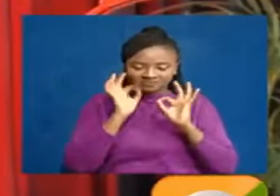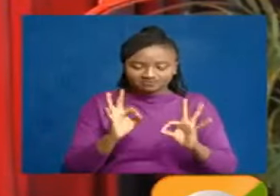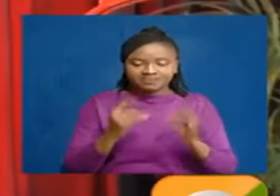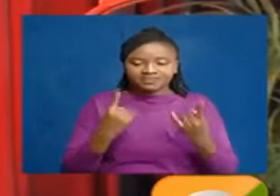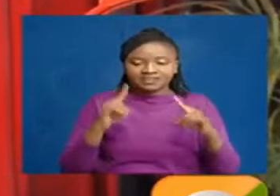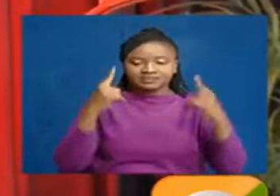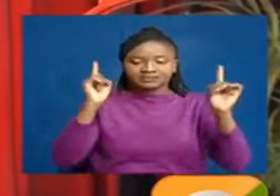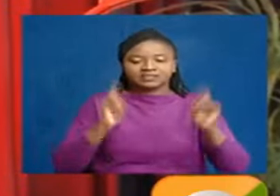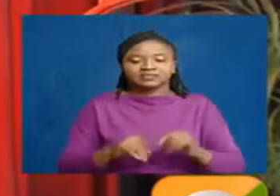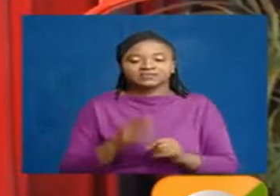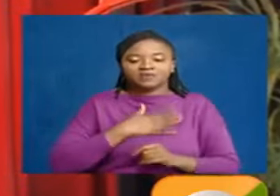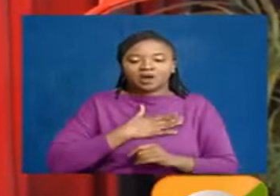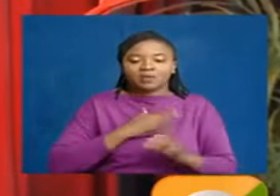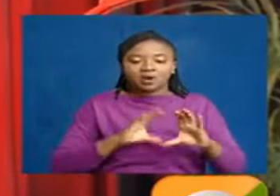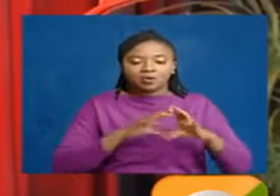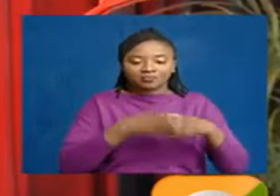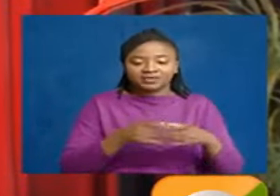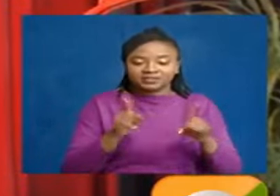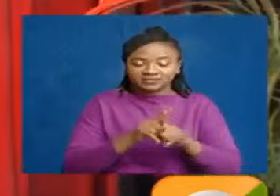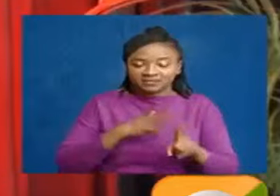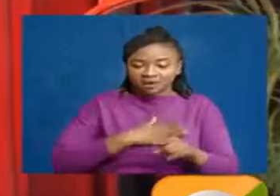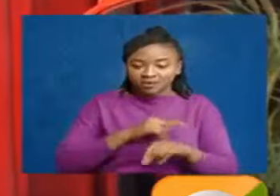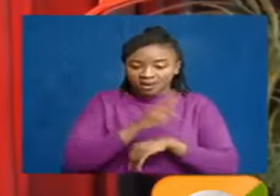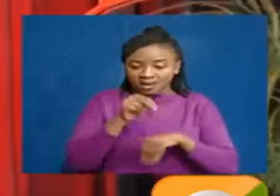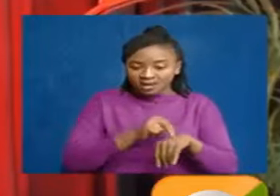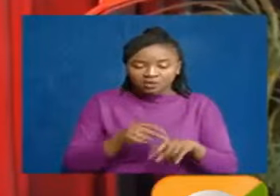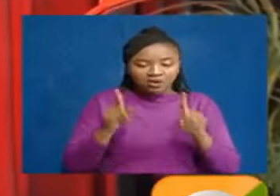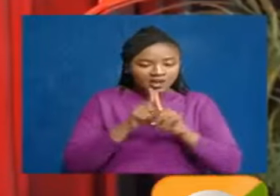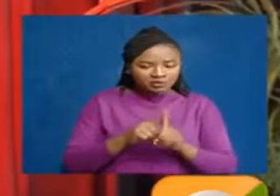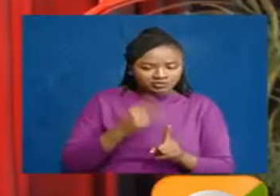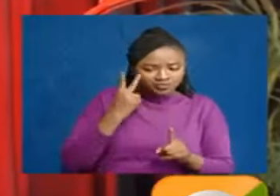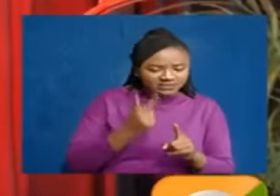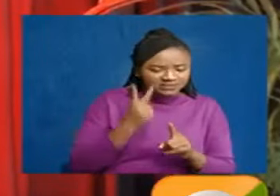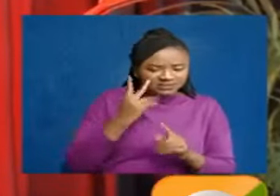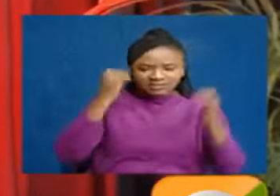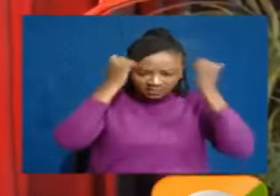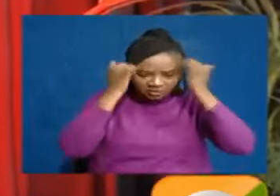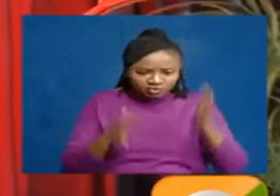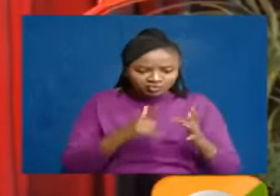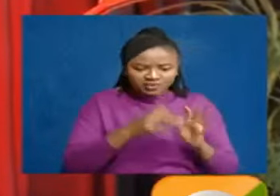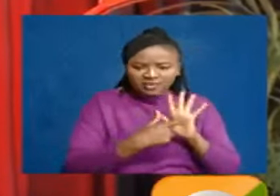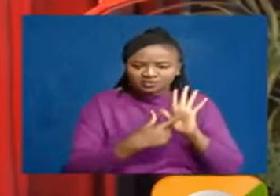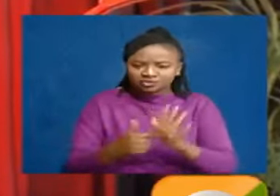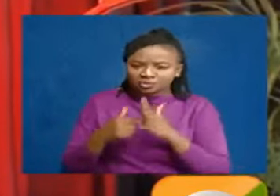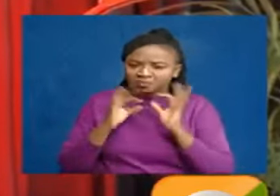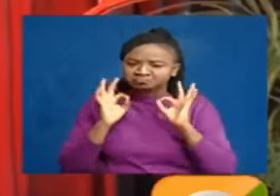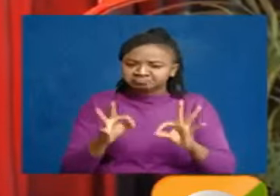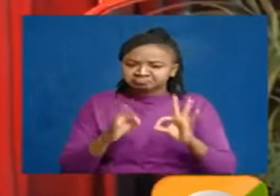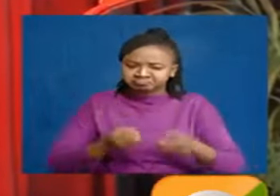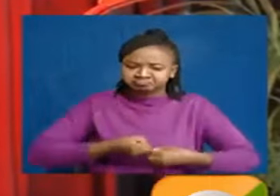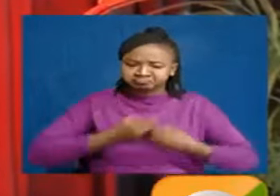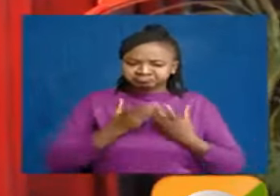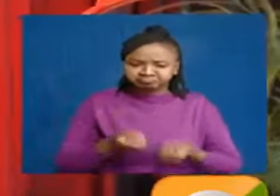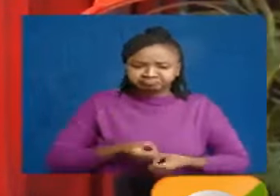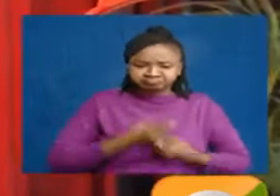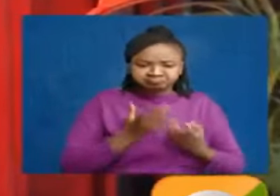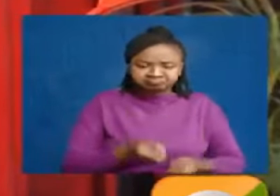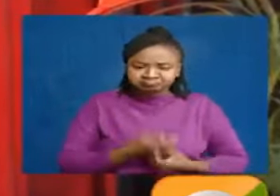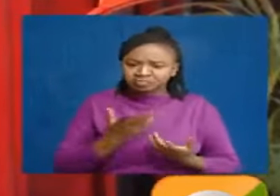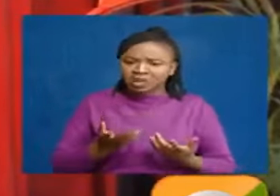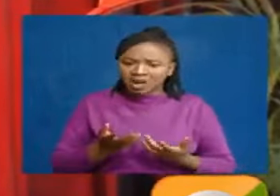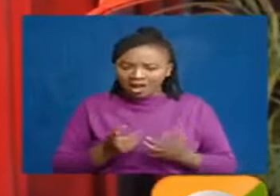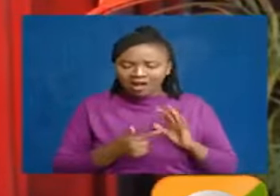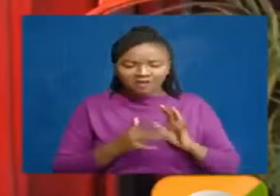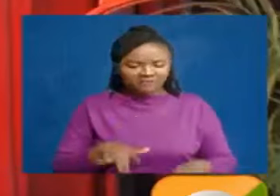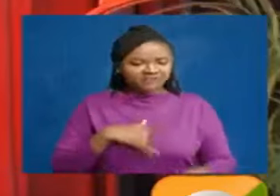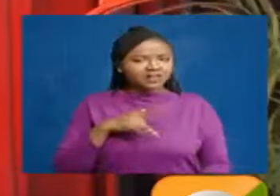and nation. The creative expression of learners that will be displayed today is thought-provoking and gives us